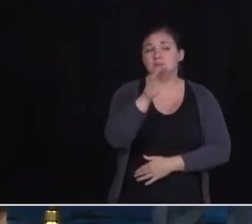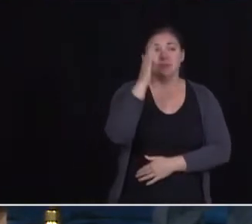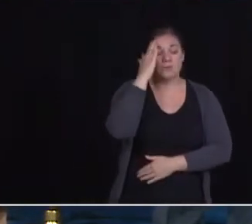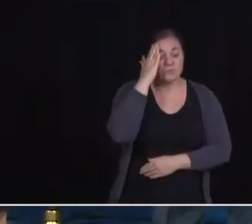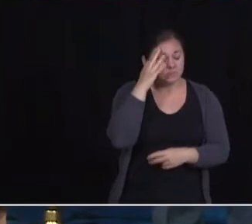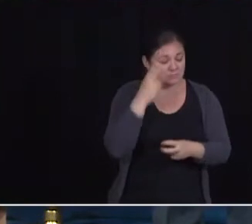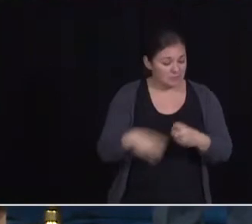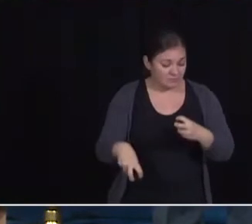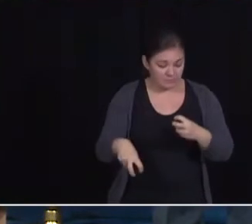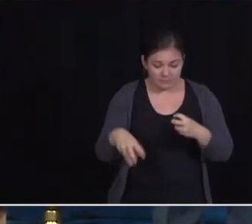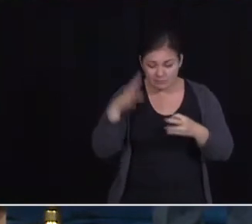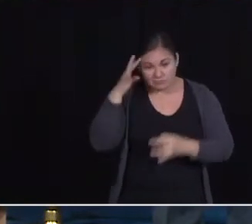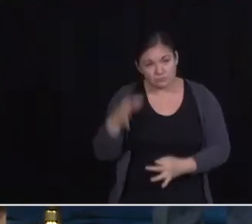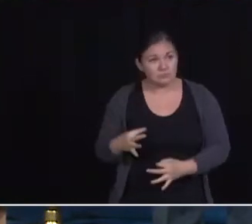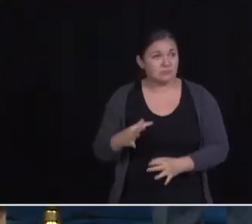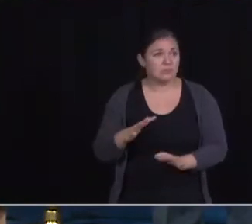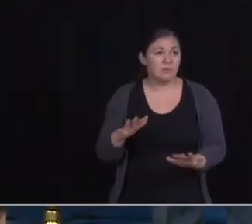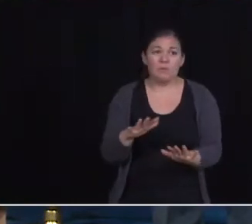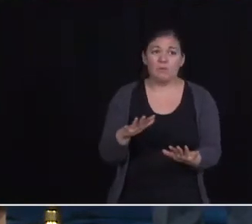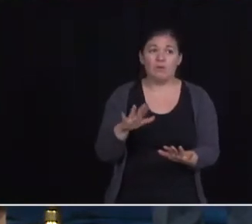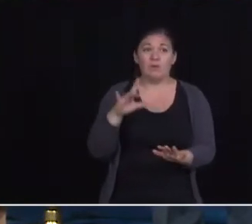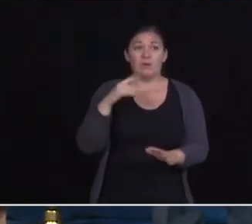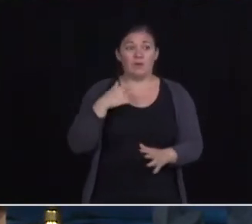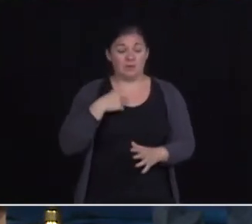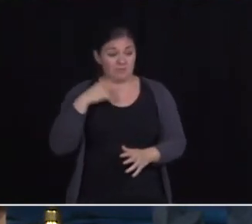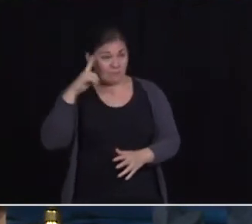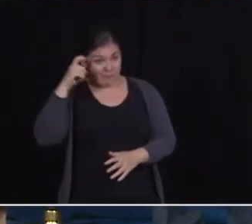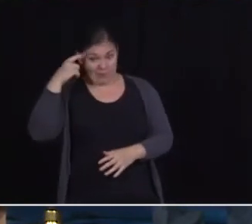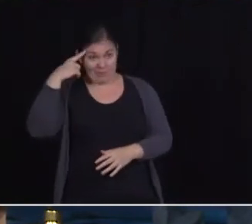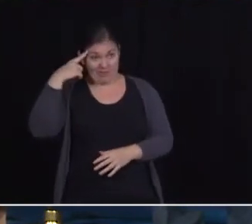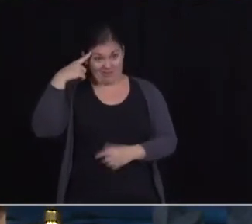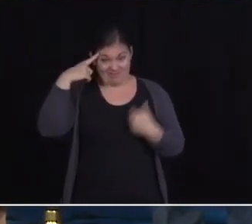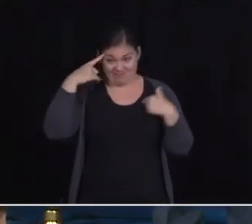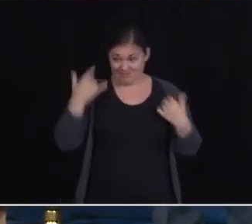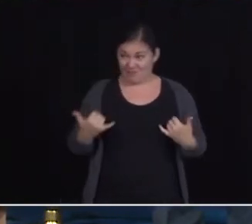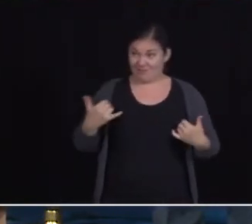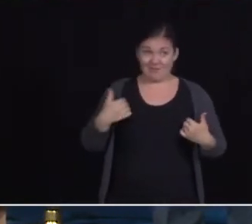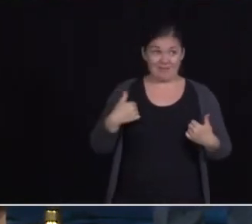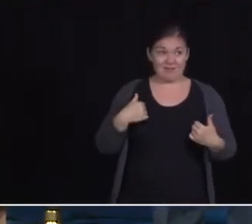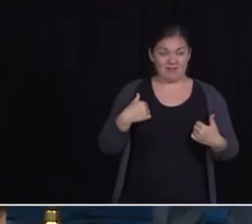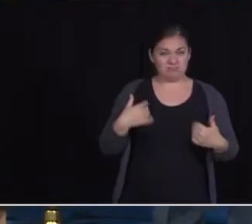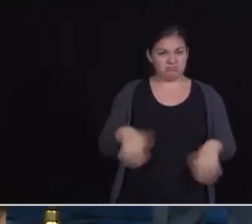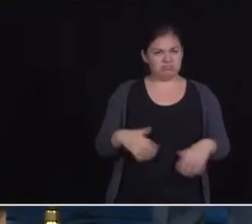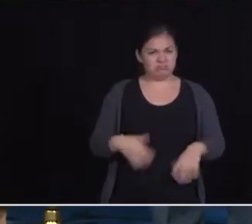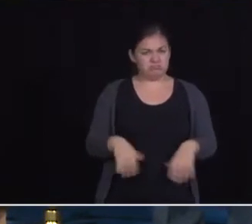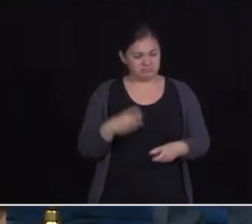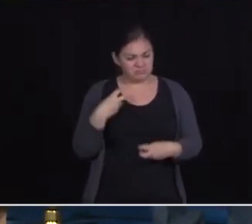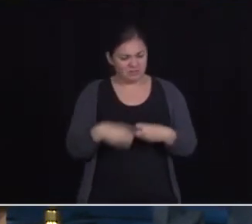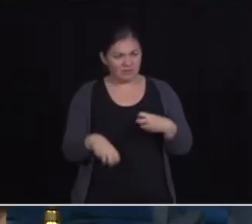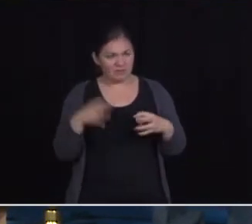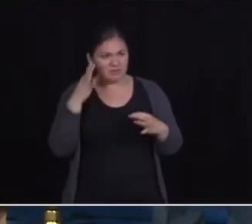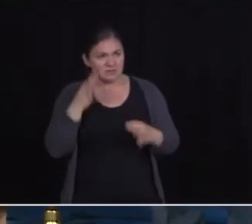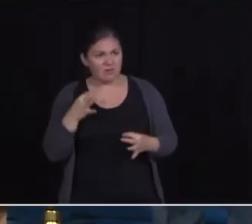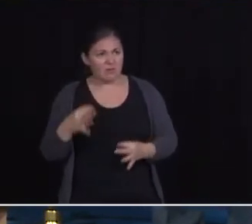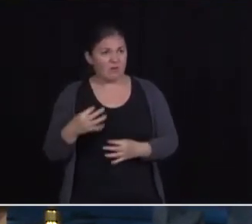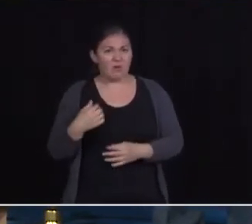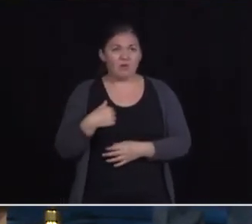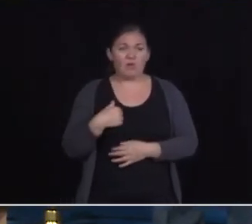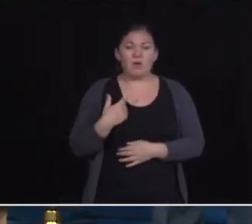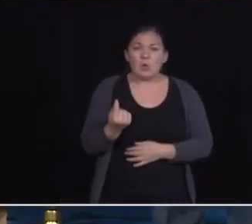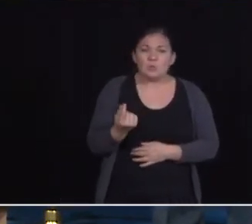office, bar none. And I take this serious when we're messing with people's lives, but we can all help